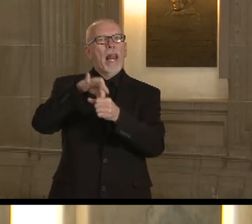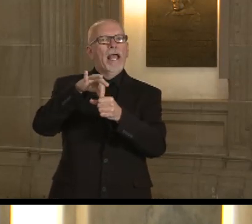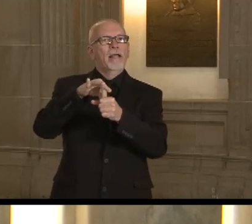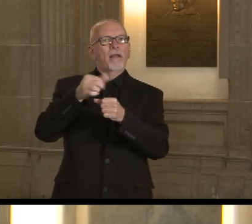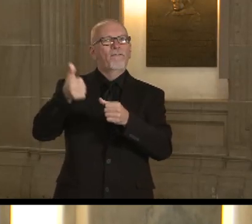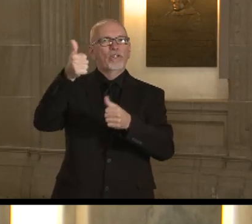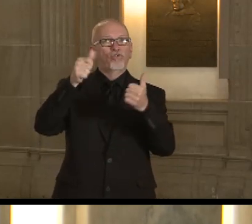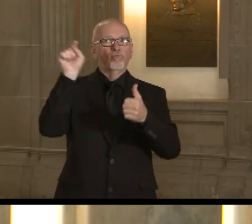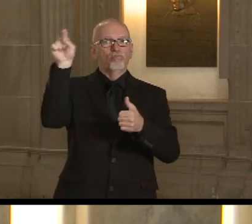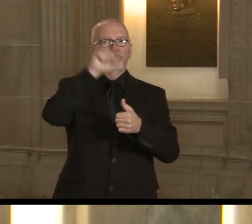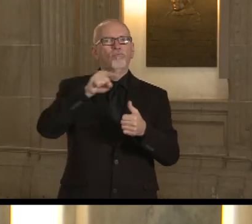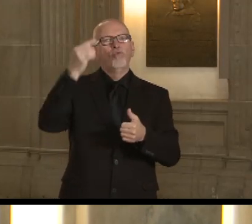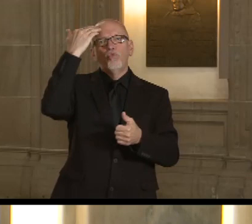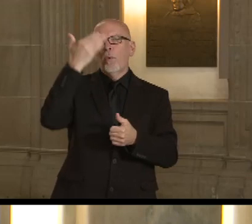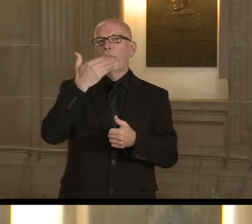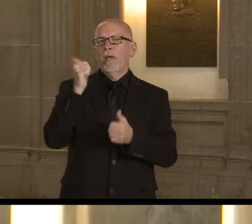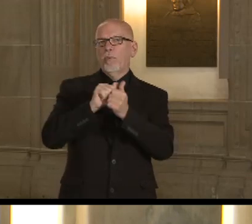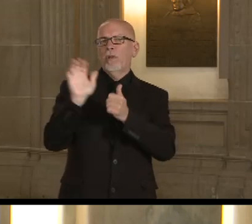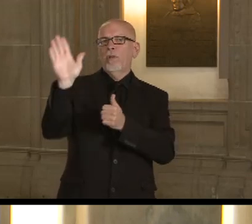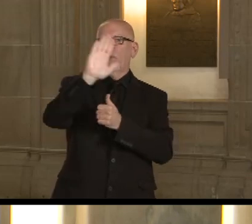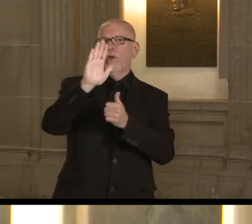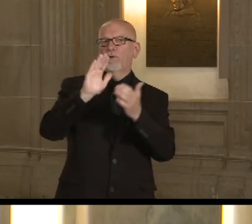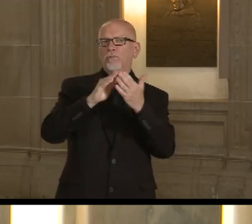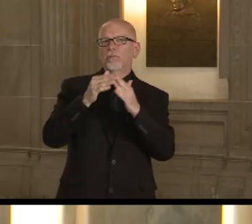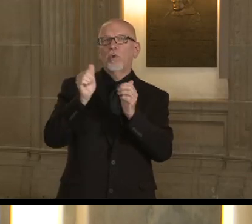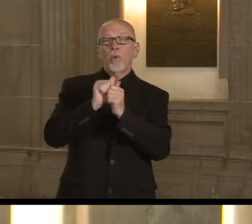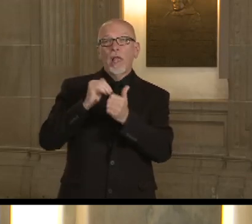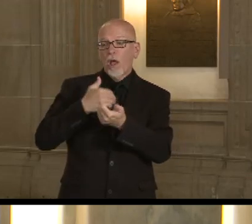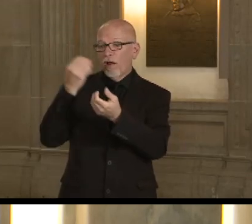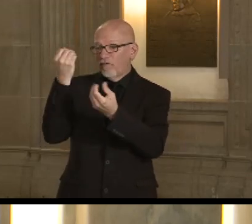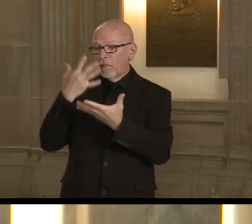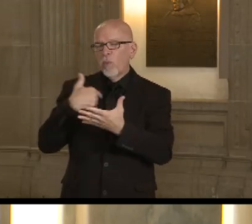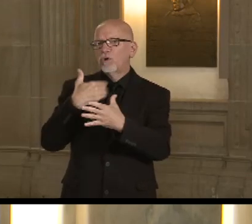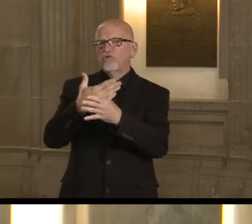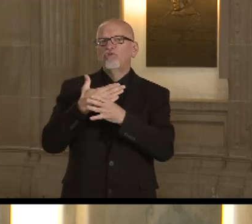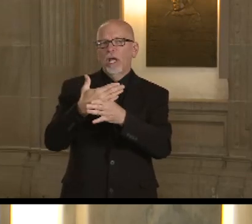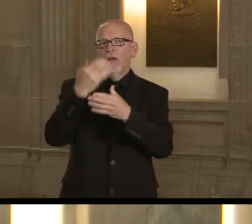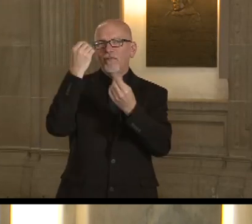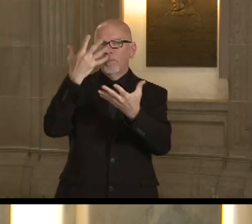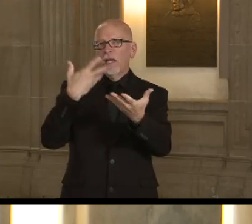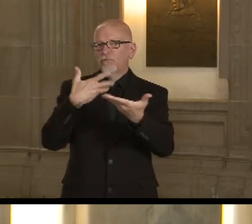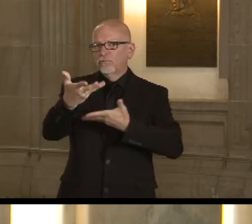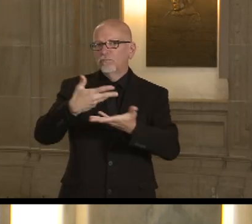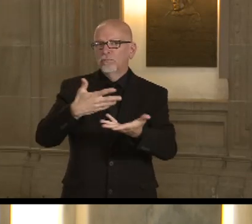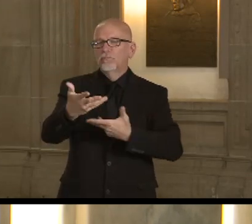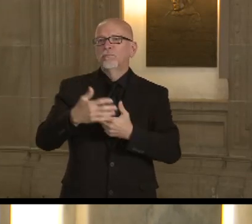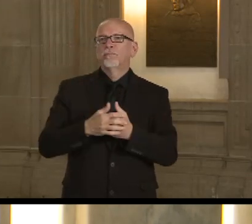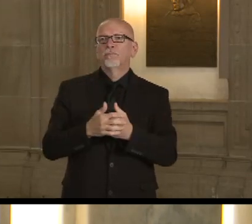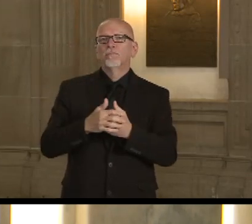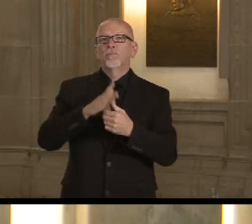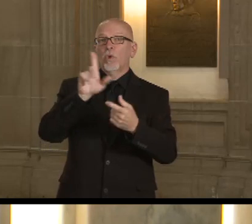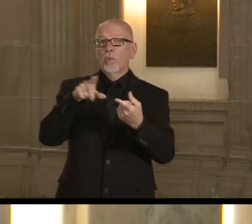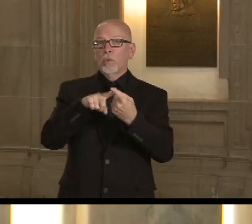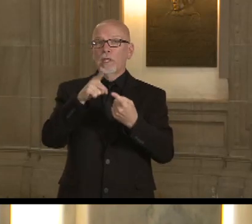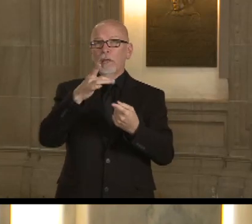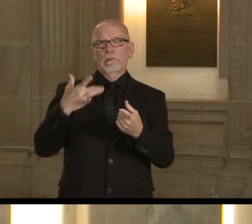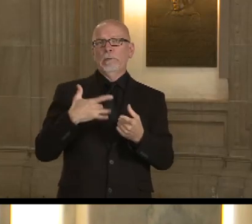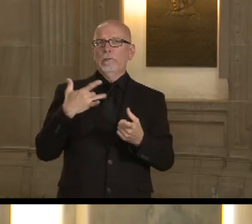officials, know best with our intelligence and theirs. We're sharing constantly on when